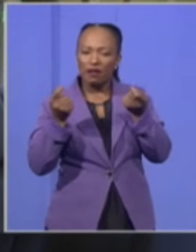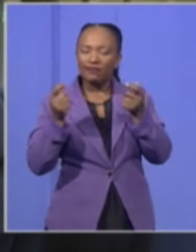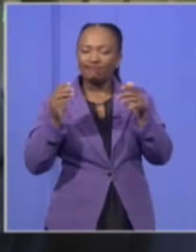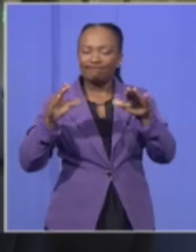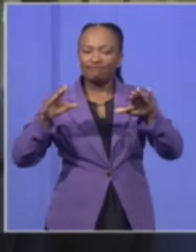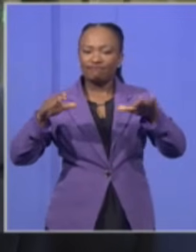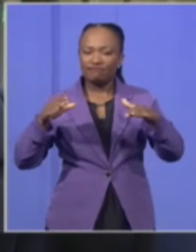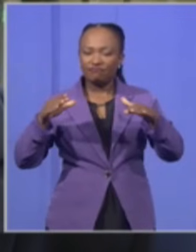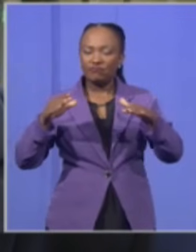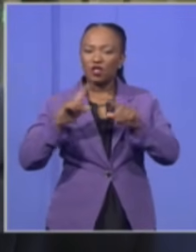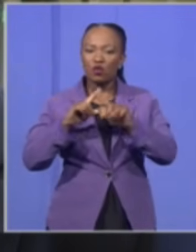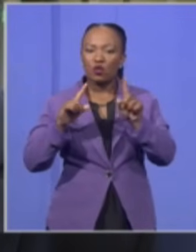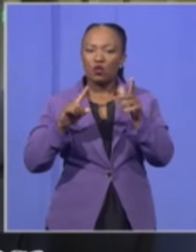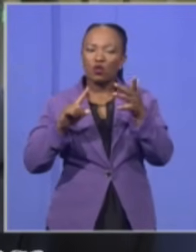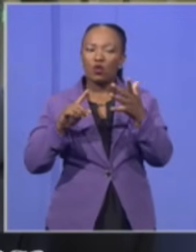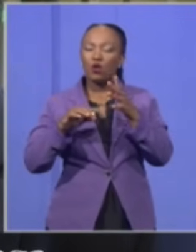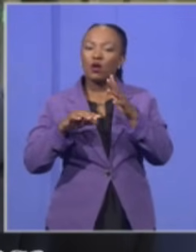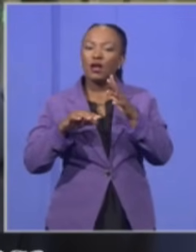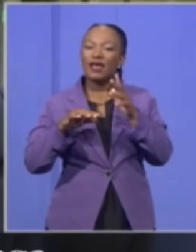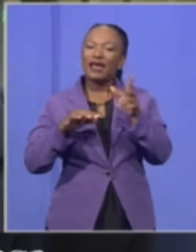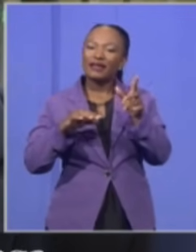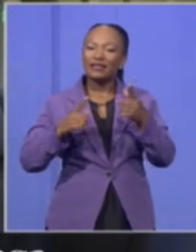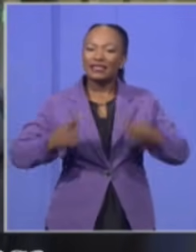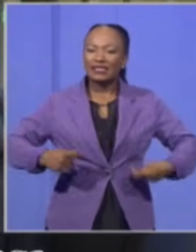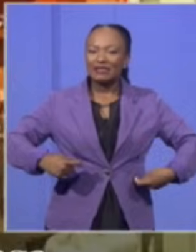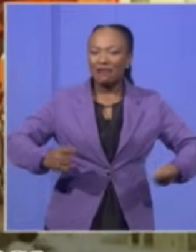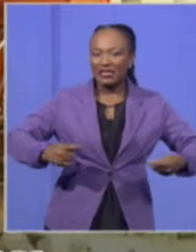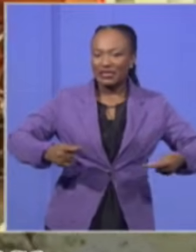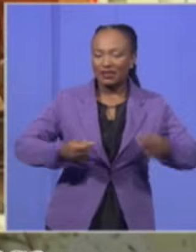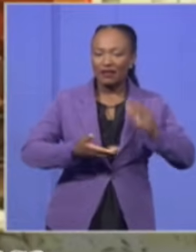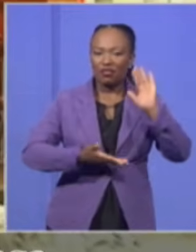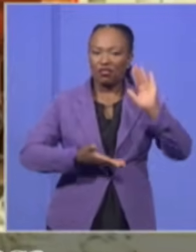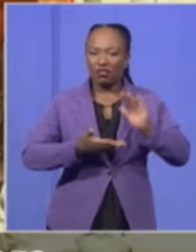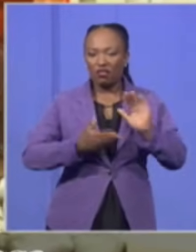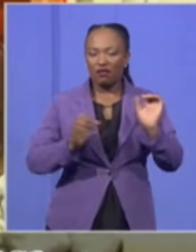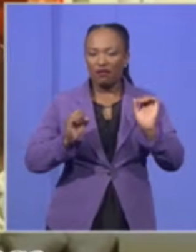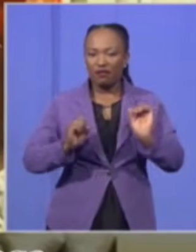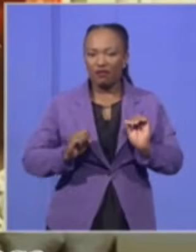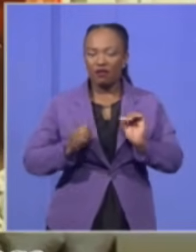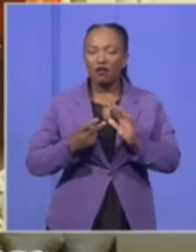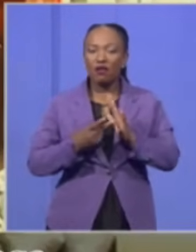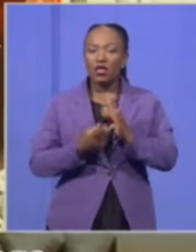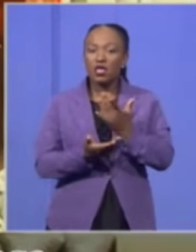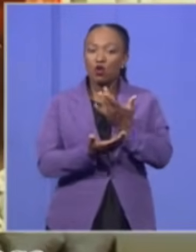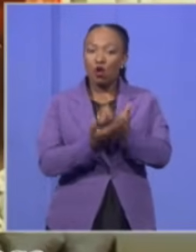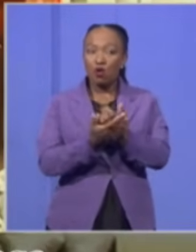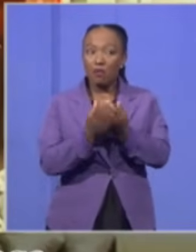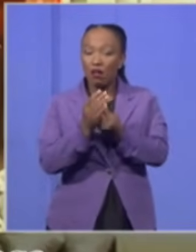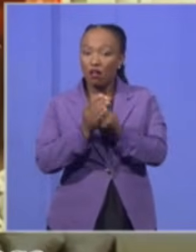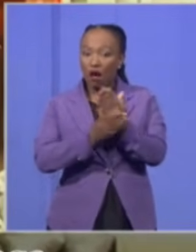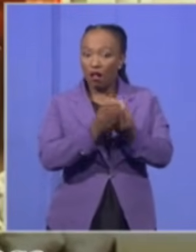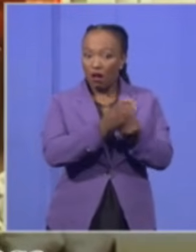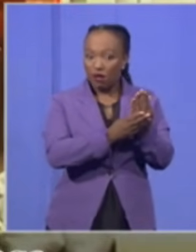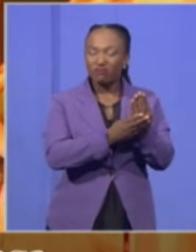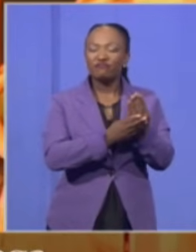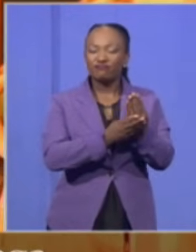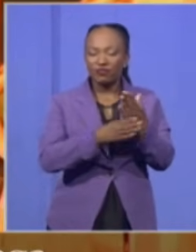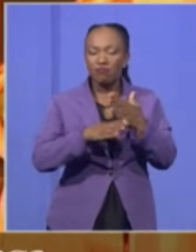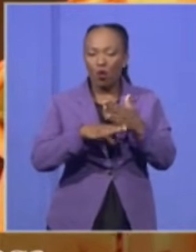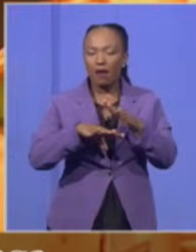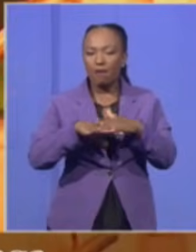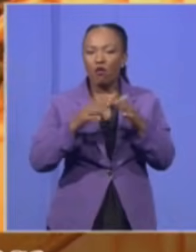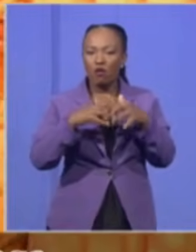cut necessary spending, particularly fixed investment. Go fitlhelela kgolo ya ekonomi ke go tlhola mošomo. Mmušo o akanya diranta